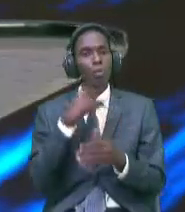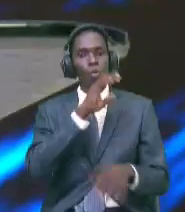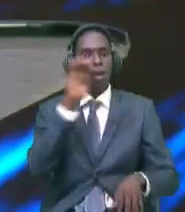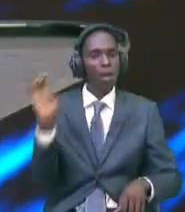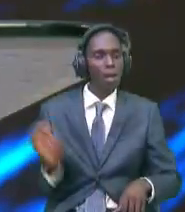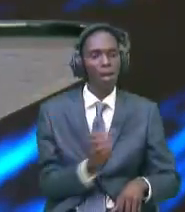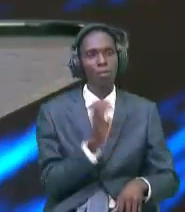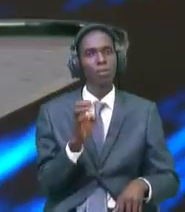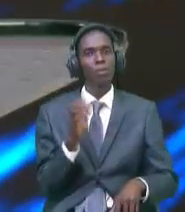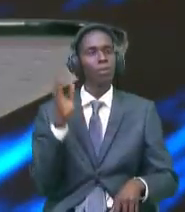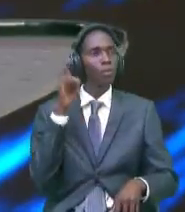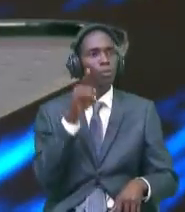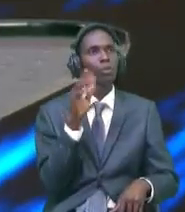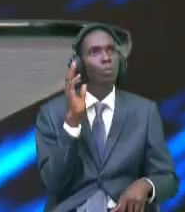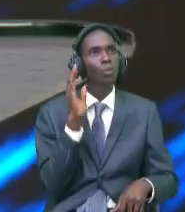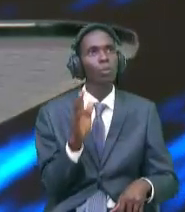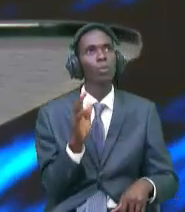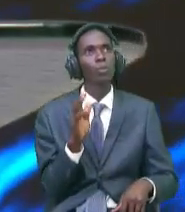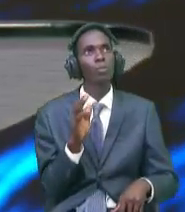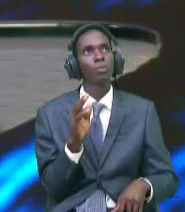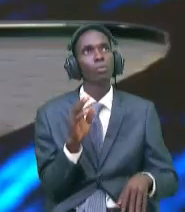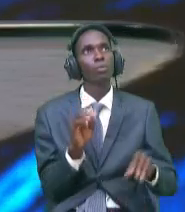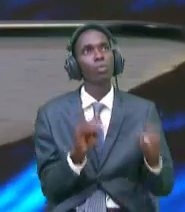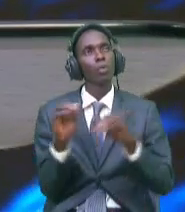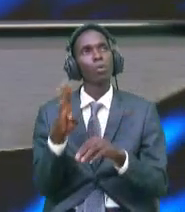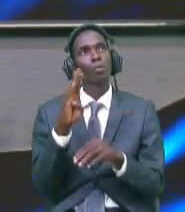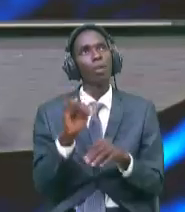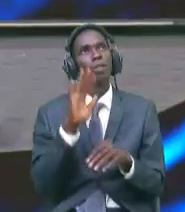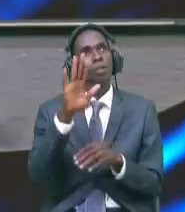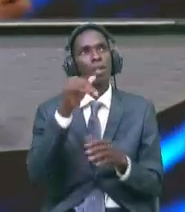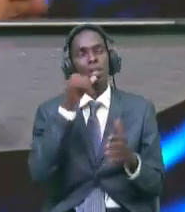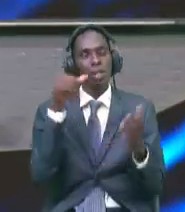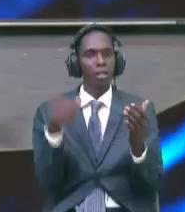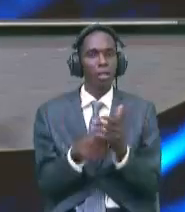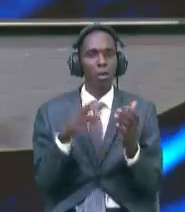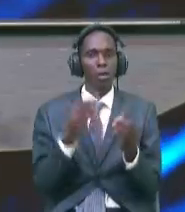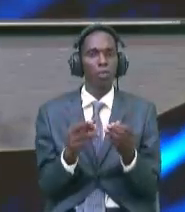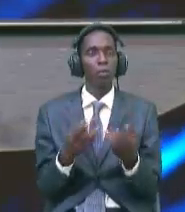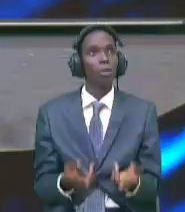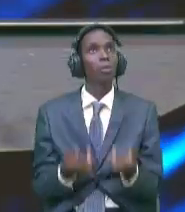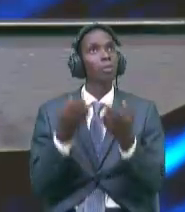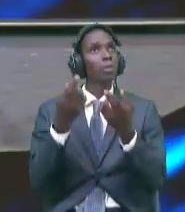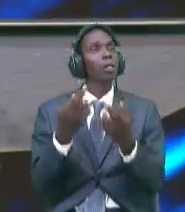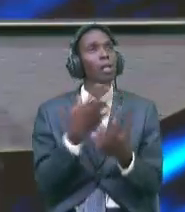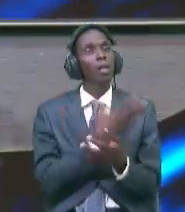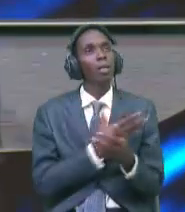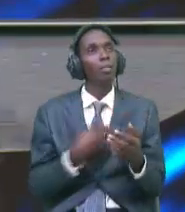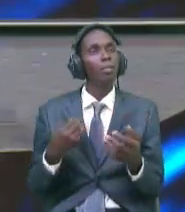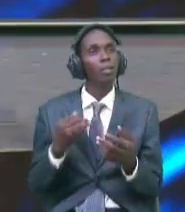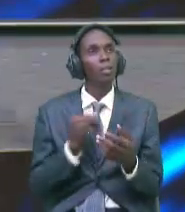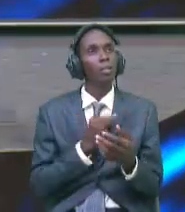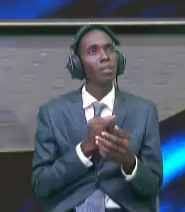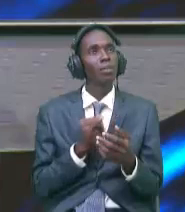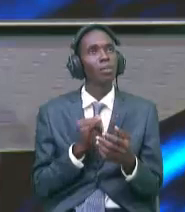ye shall approve by your letters, letters of recommendation, them will I send to bring